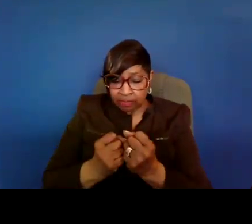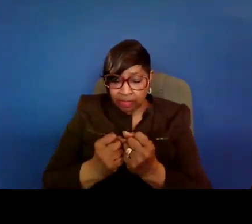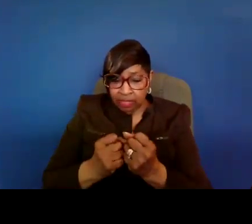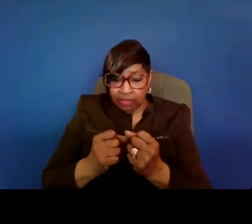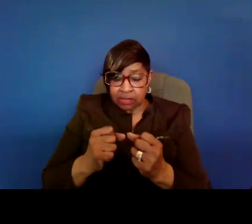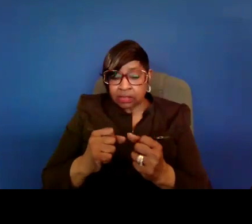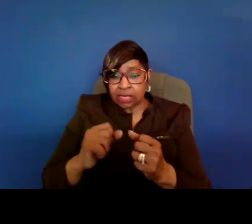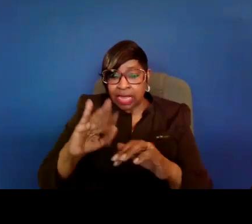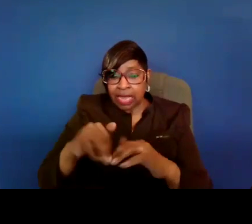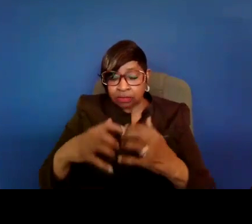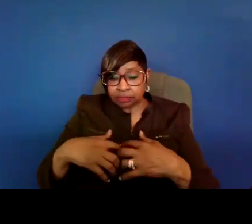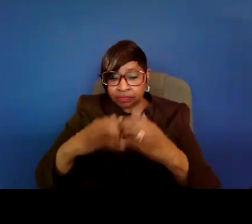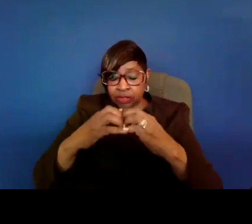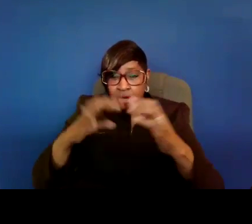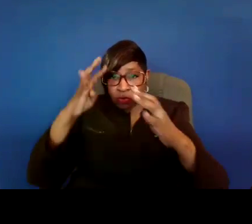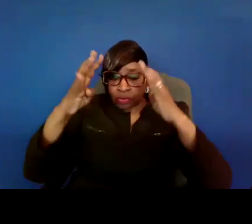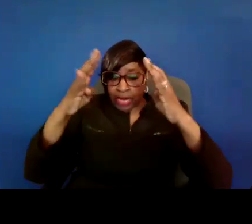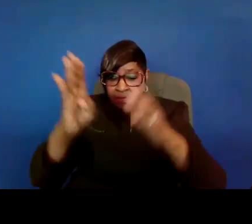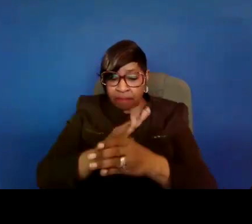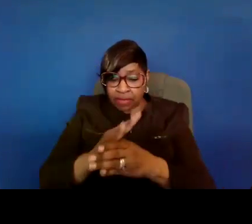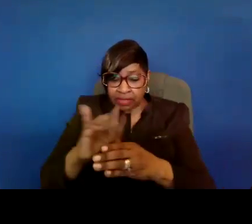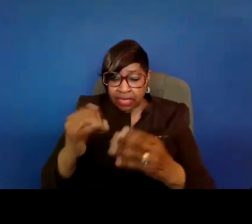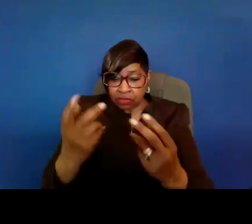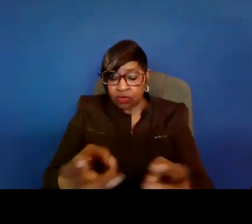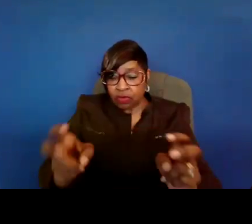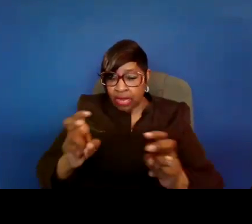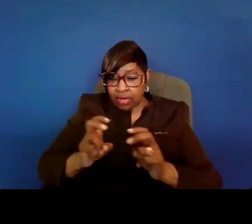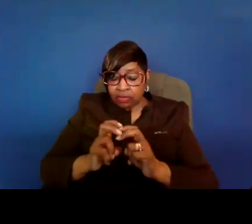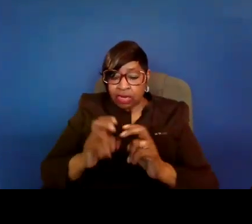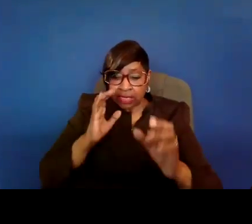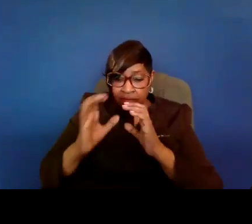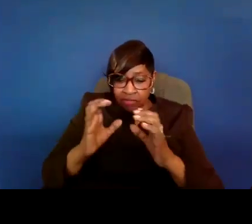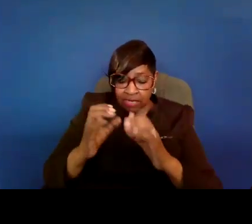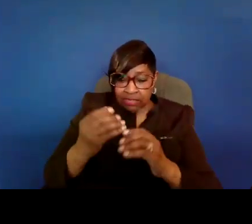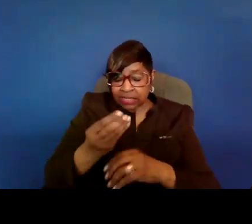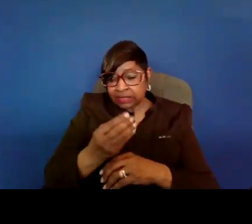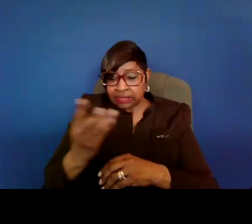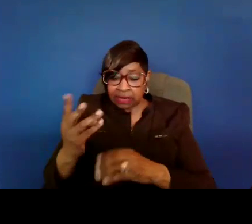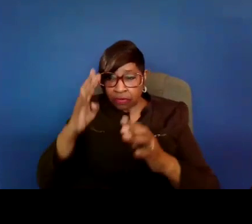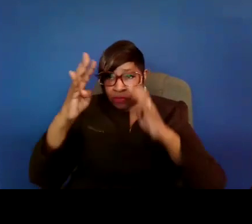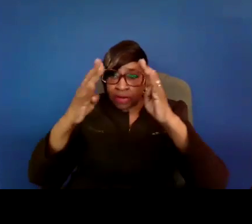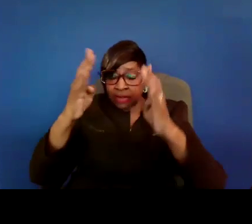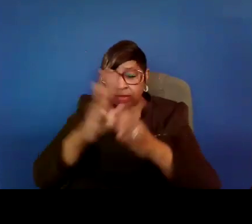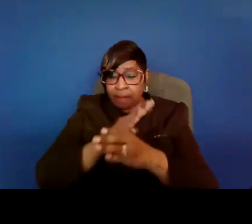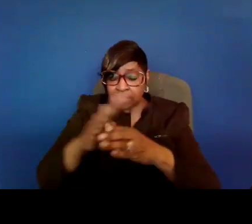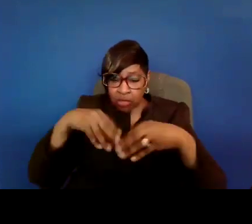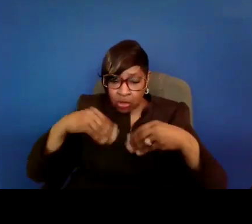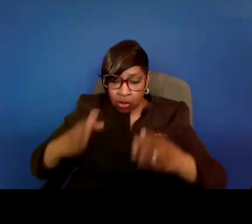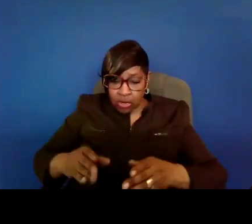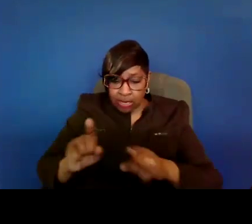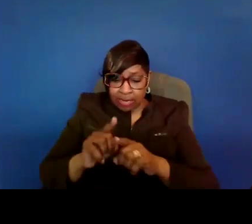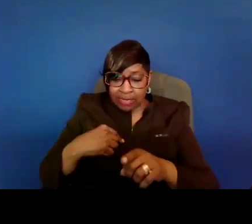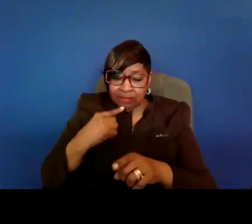business, which is going to be a roundtable conversation with several creative business owners. And like I mentioned earlier, we also